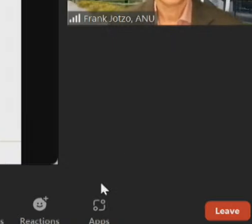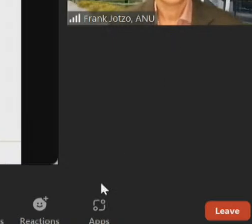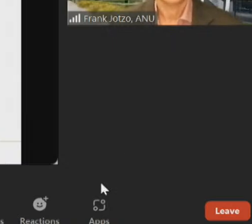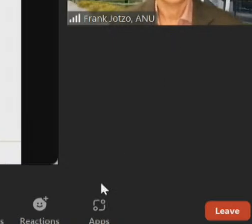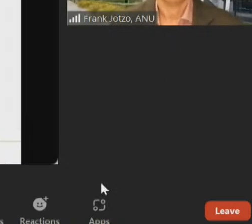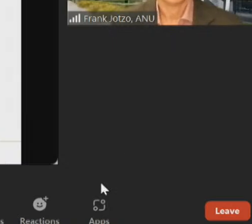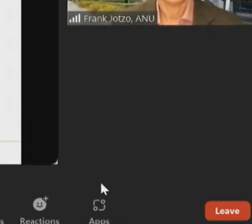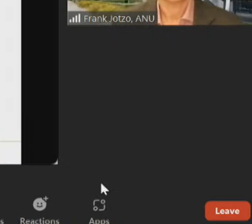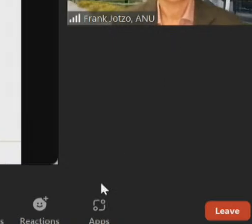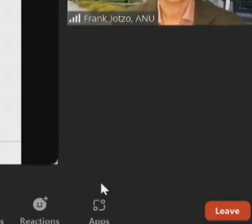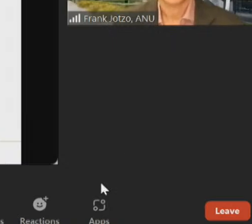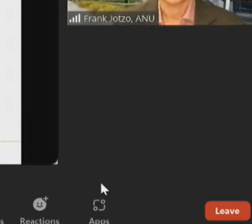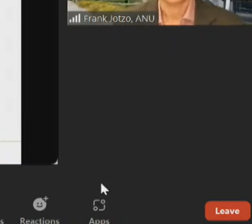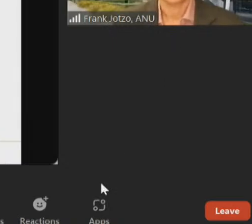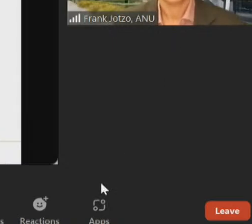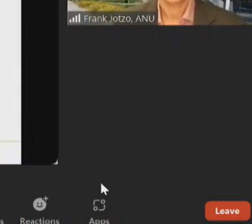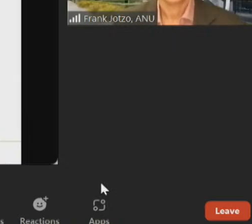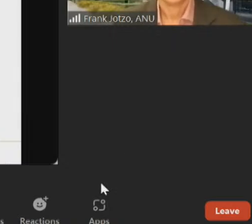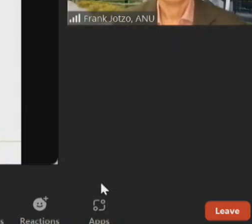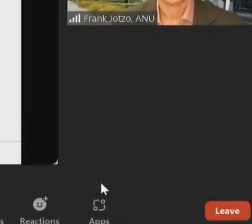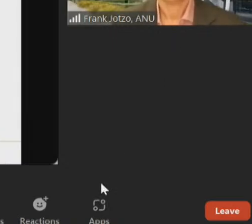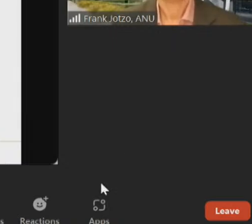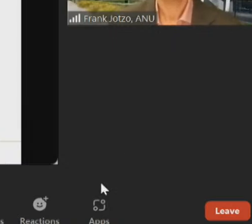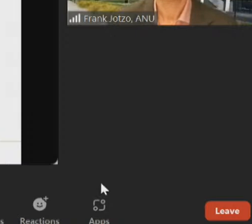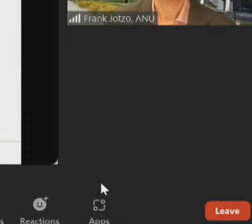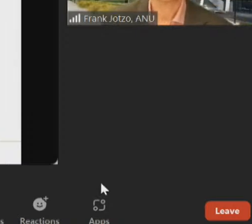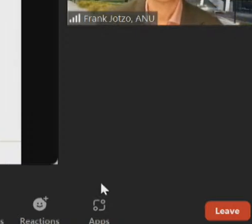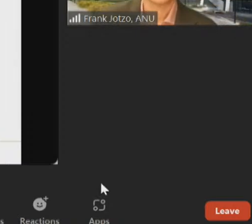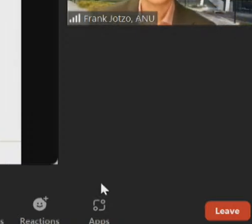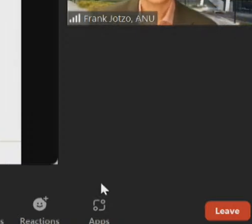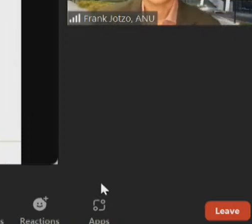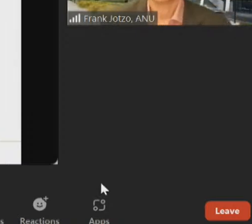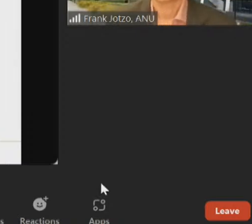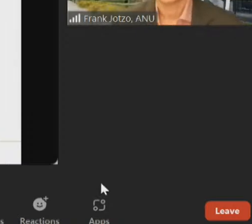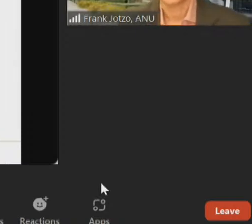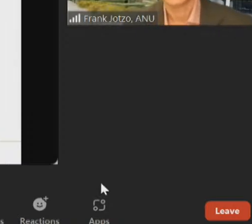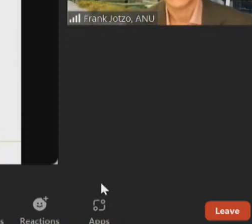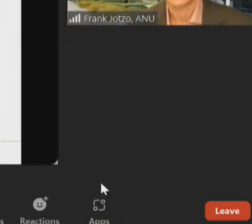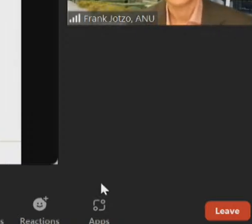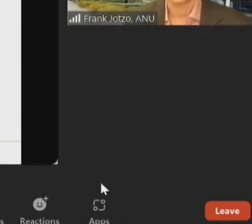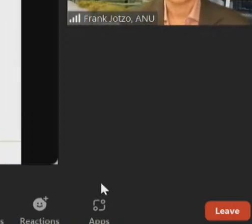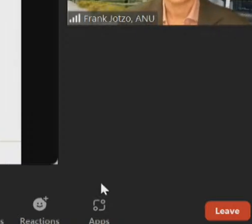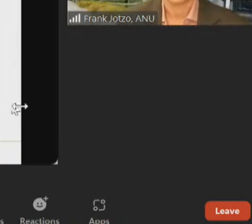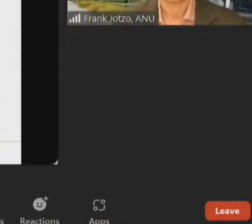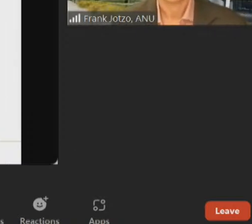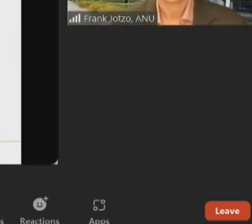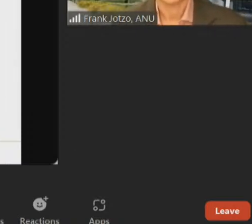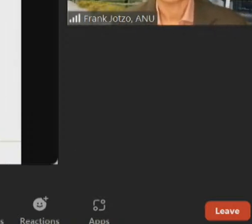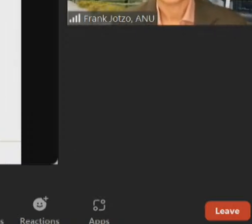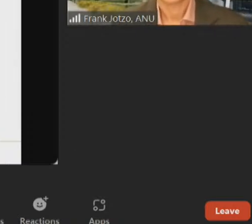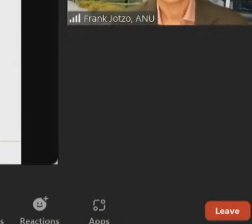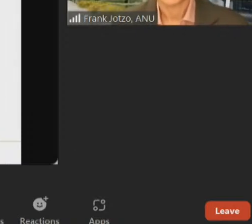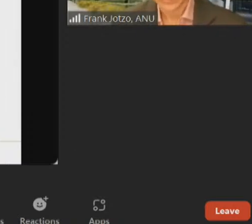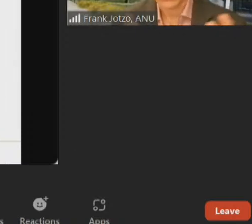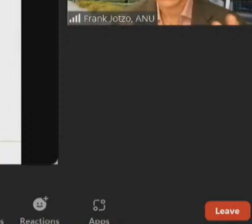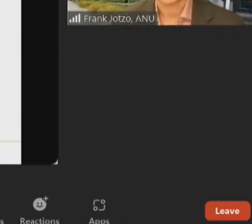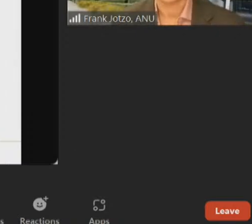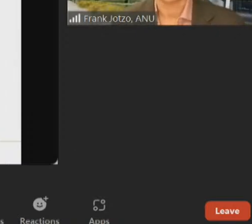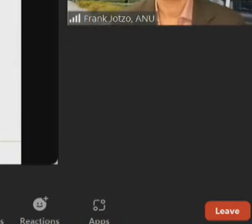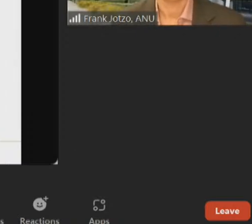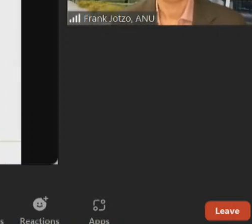vulnerable in society. And on each of these points, I will delve a little deeper.